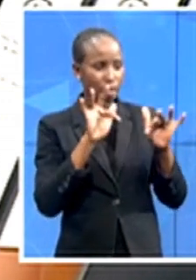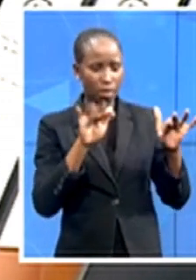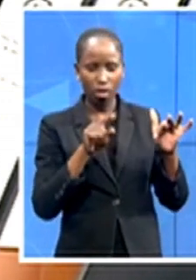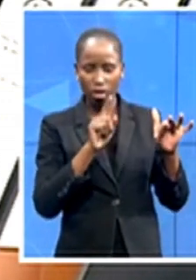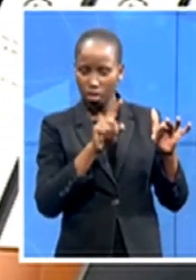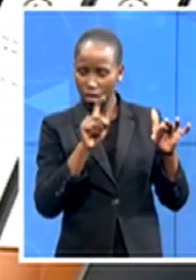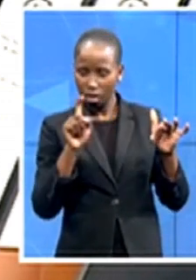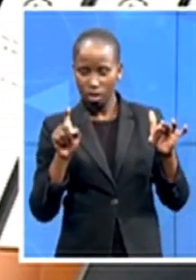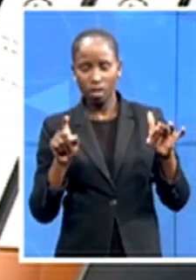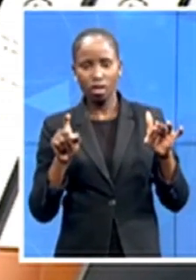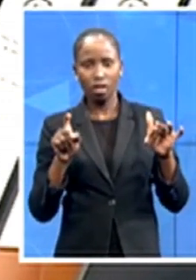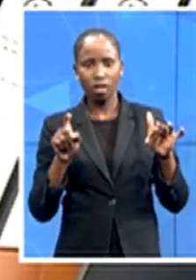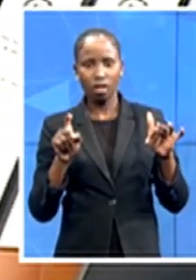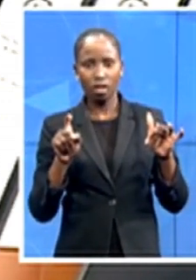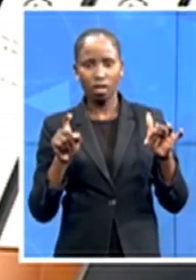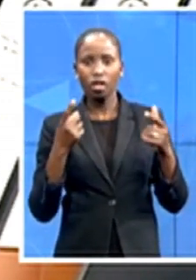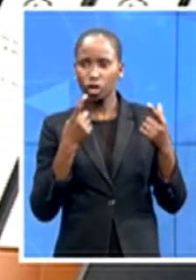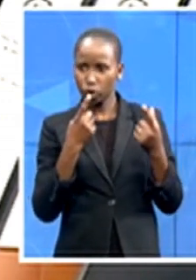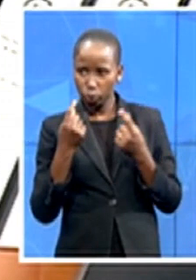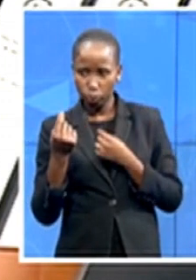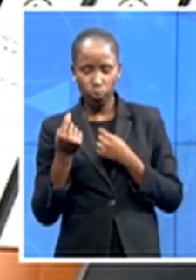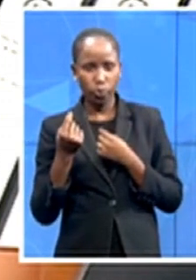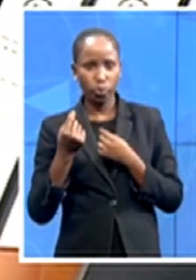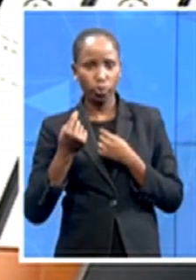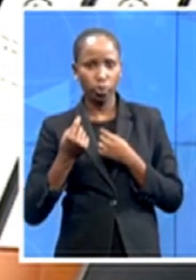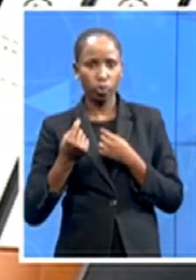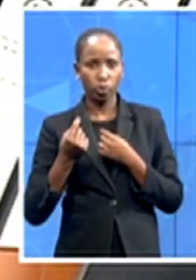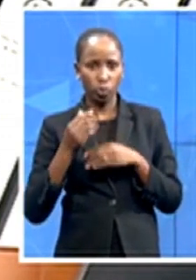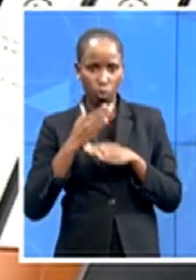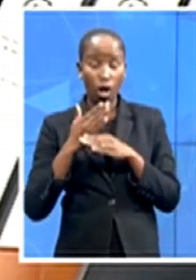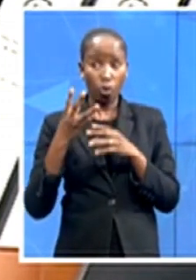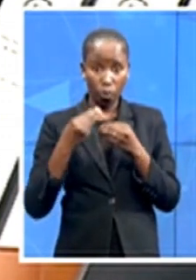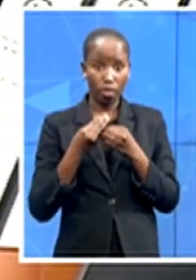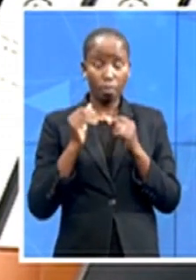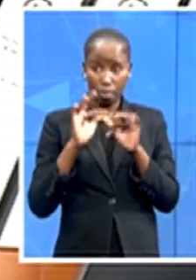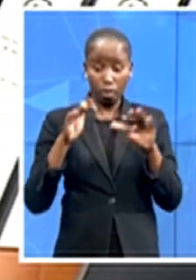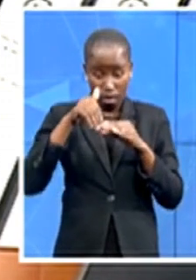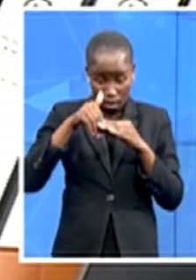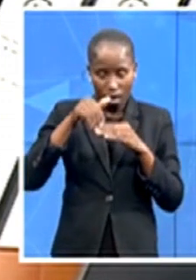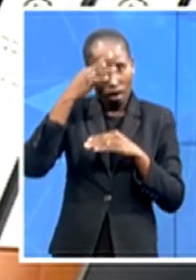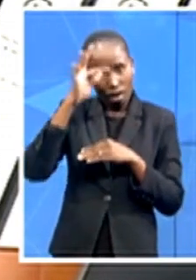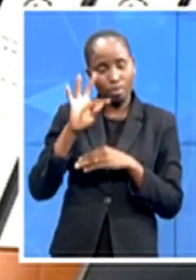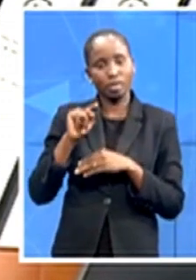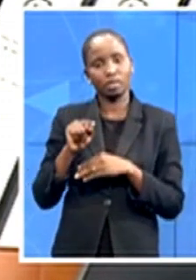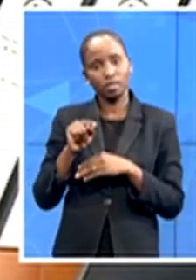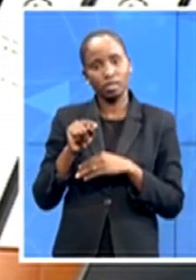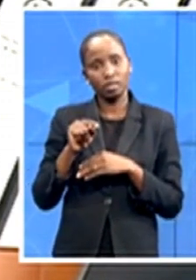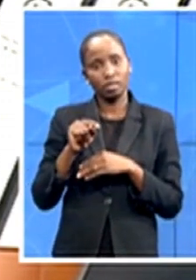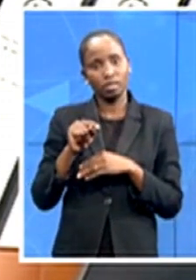number of people in government to occupy key positions and